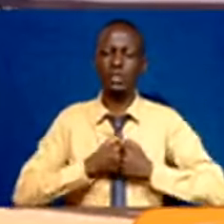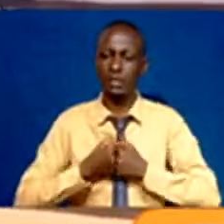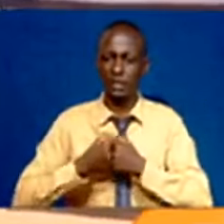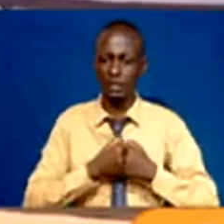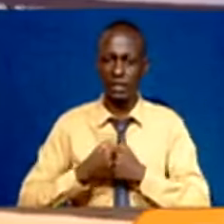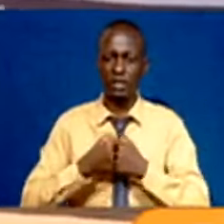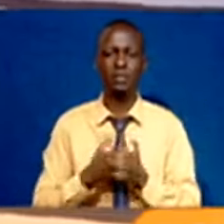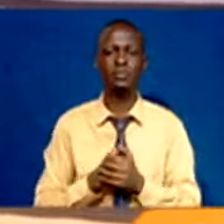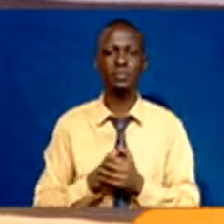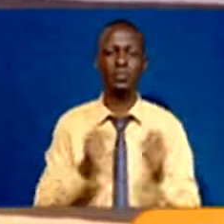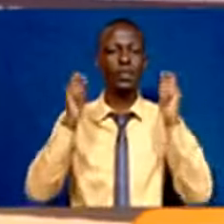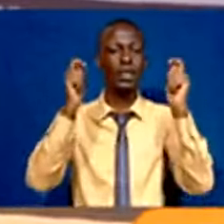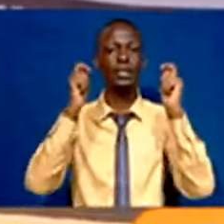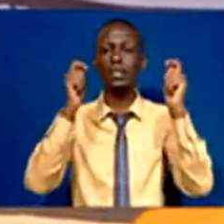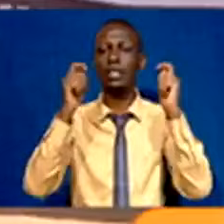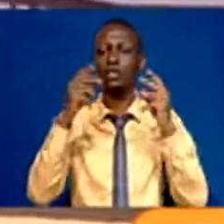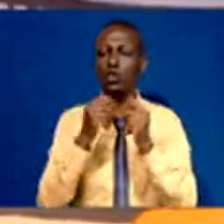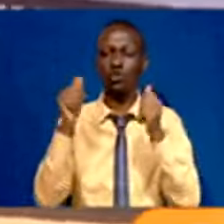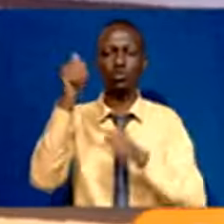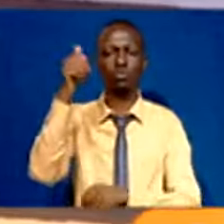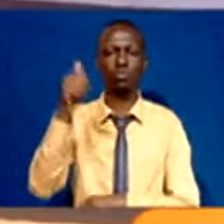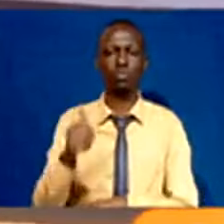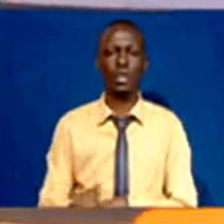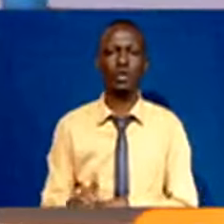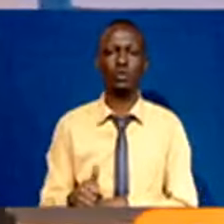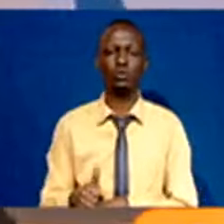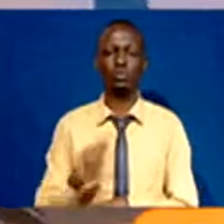With no end in sight to the doctor's strike, the